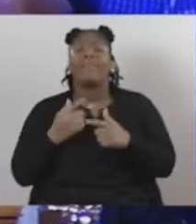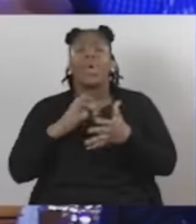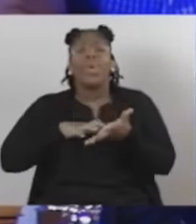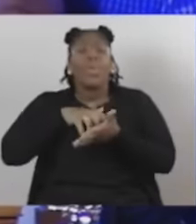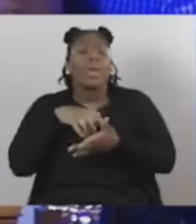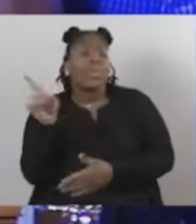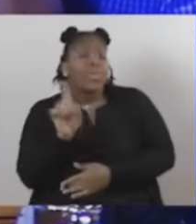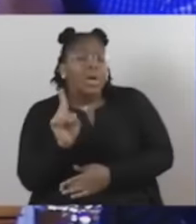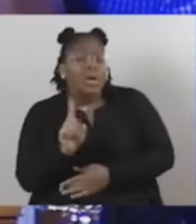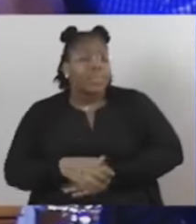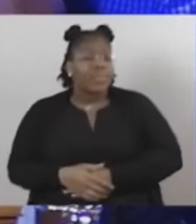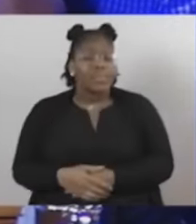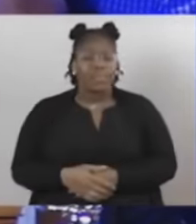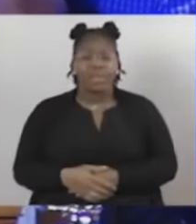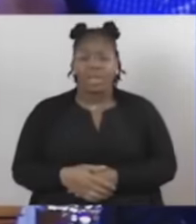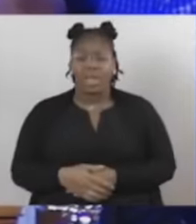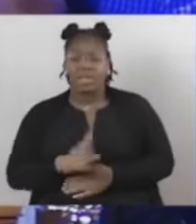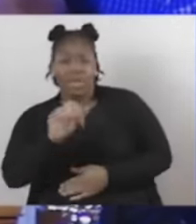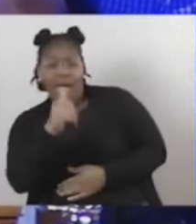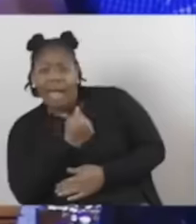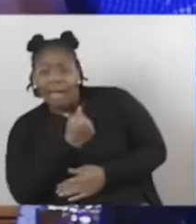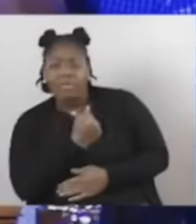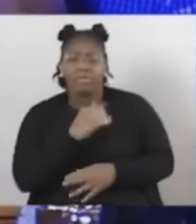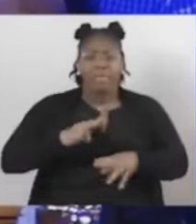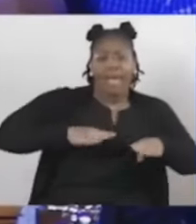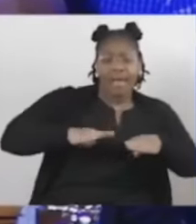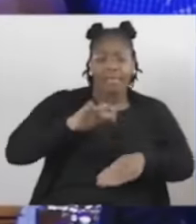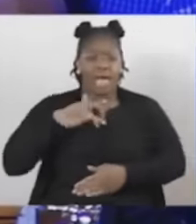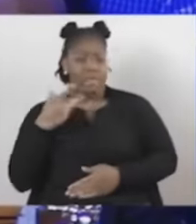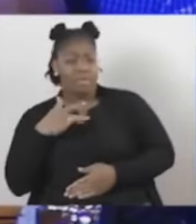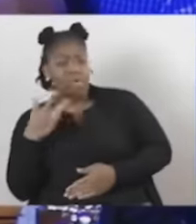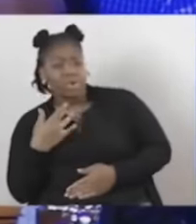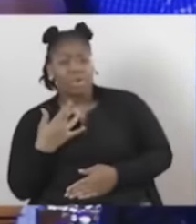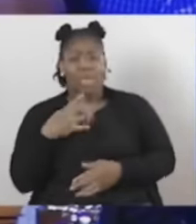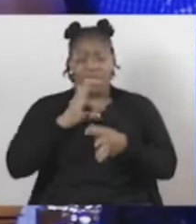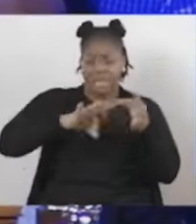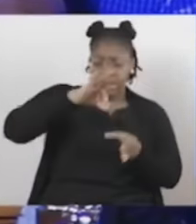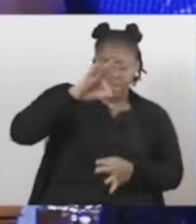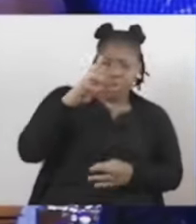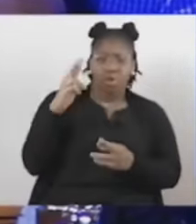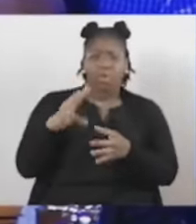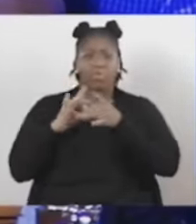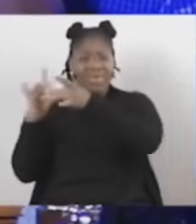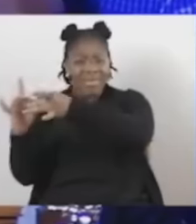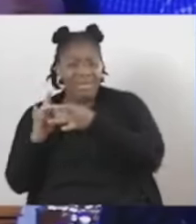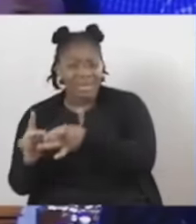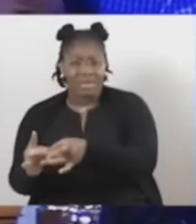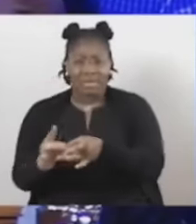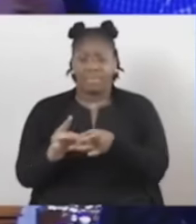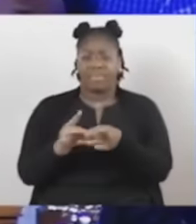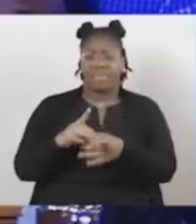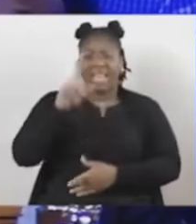Is it attitudinal? Is it behavioral? Is it emotional? Is it spiritual? Is it relational? Is it a habit, a need, a